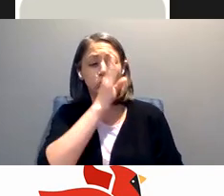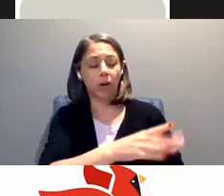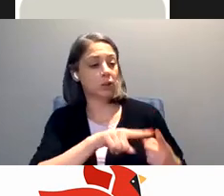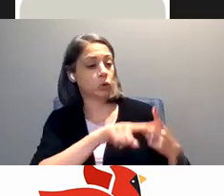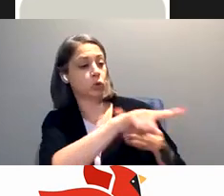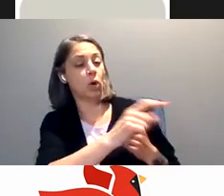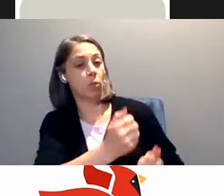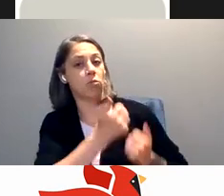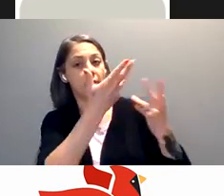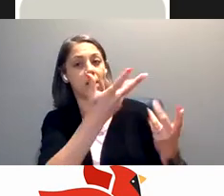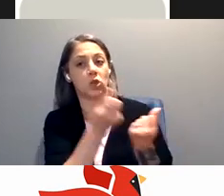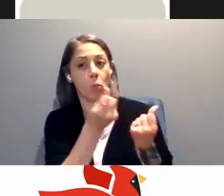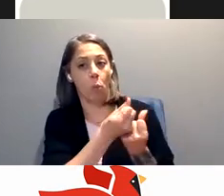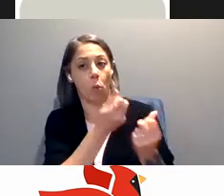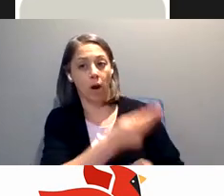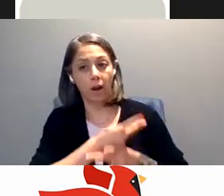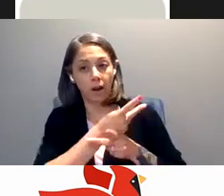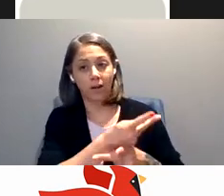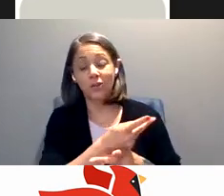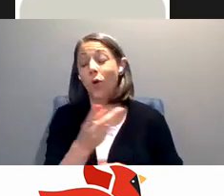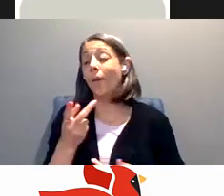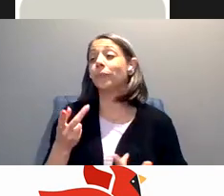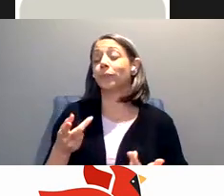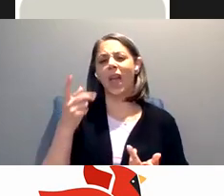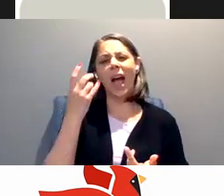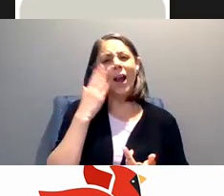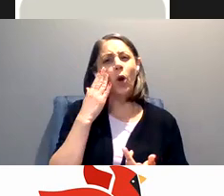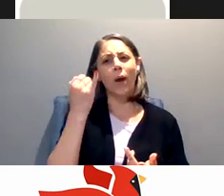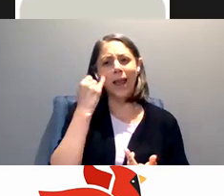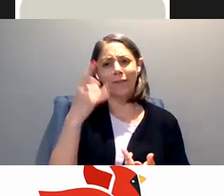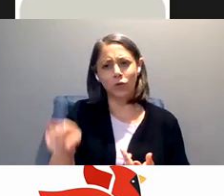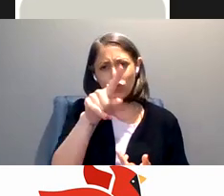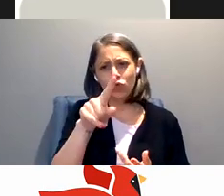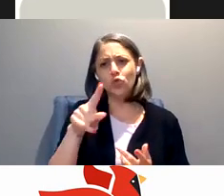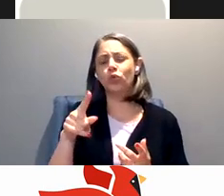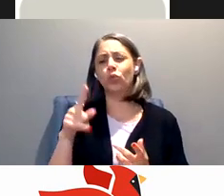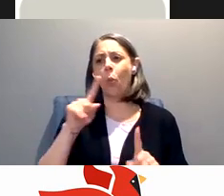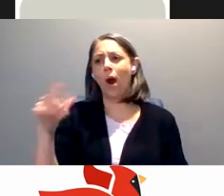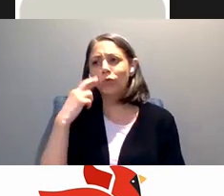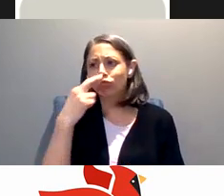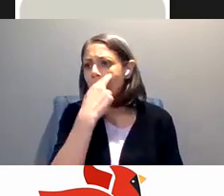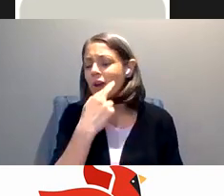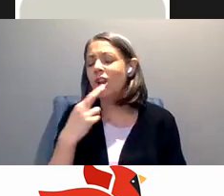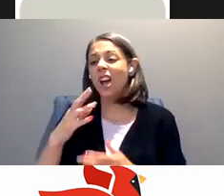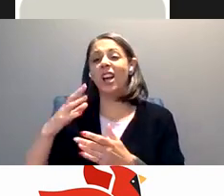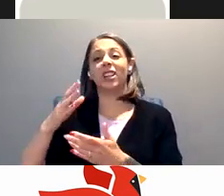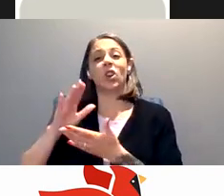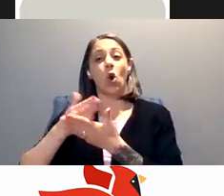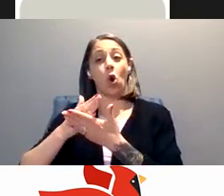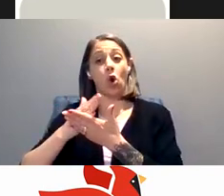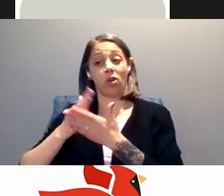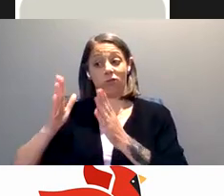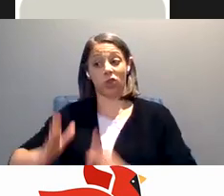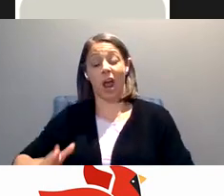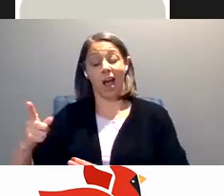need. And I'm sure if you've ever been in a restaurant and you knew that that chef made your dinner and came out to your table, that was like